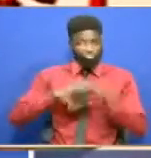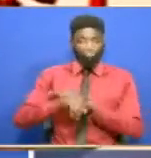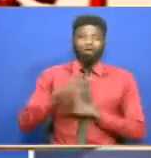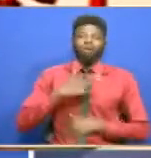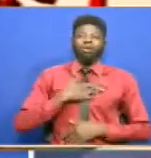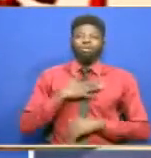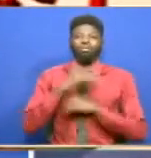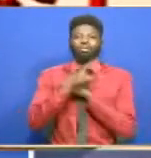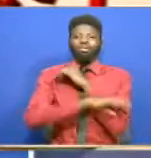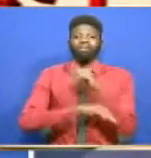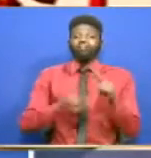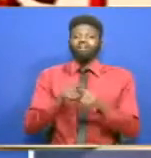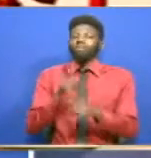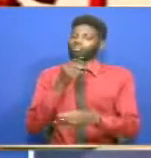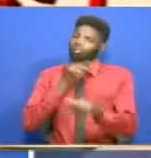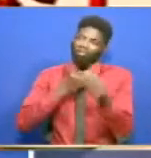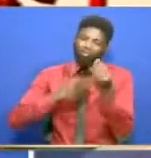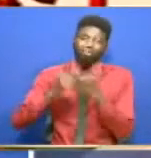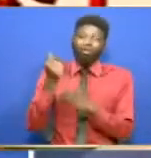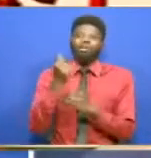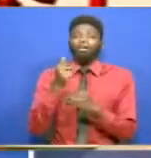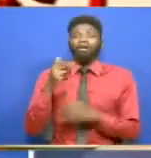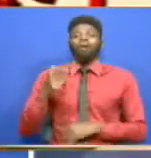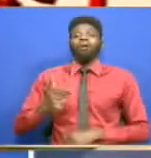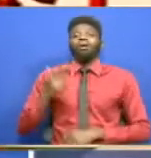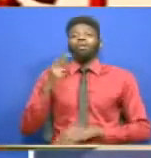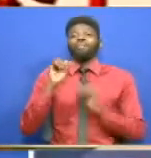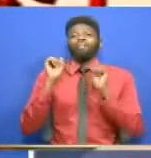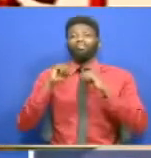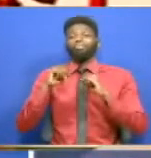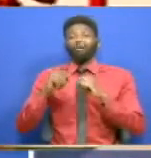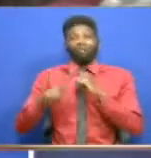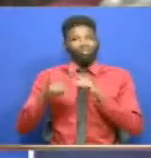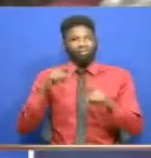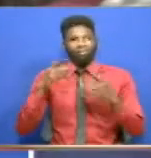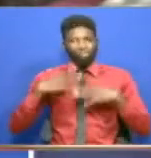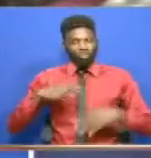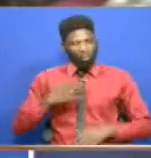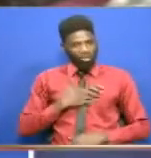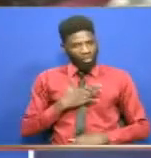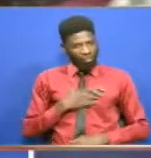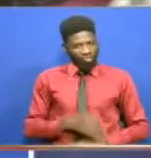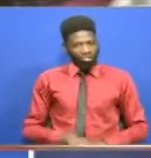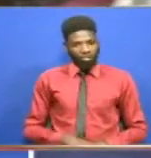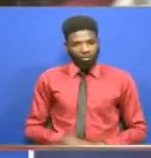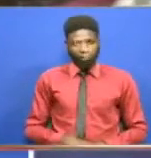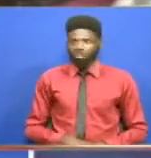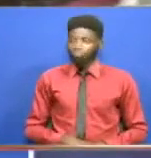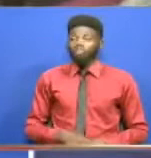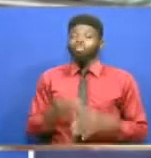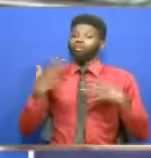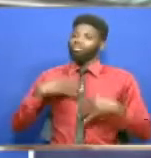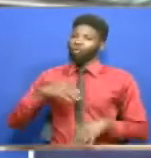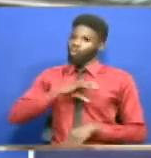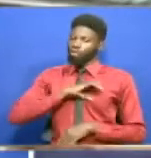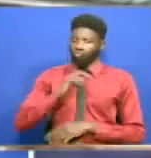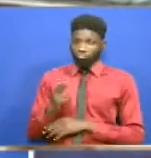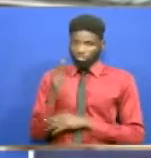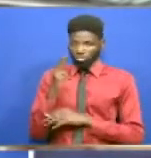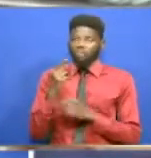even selling arms that are going to take away the lives of our people. Wanaomiliki silaha hizo ambao wana